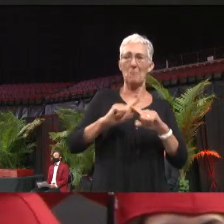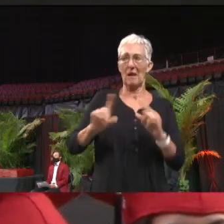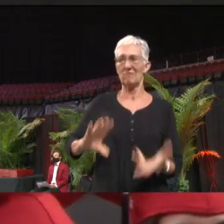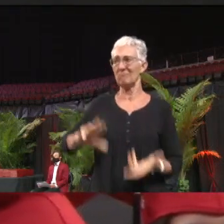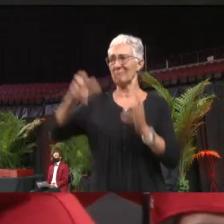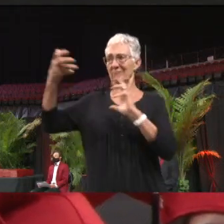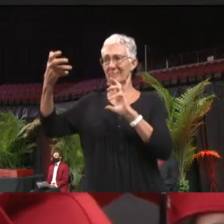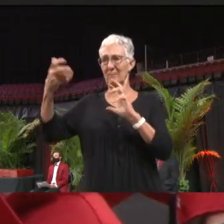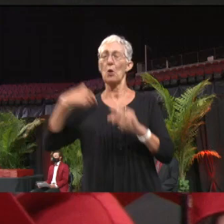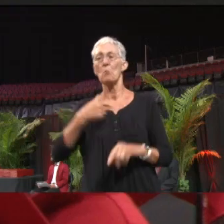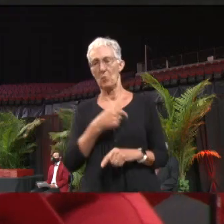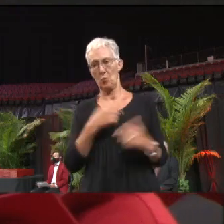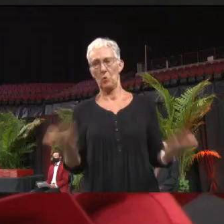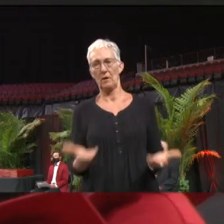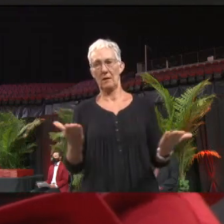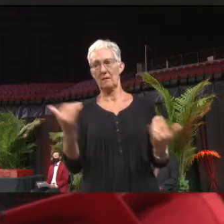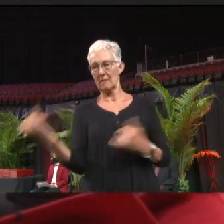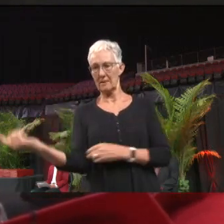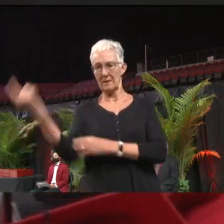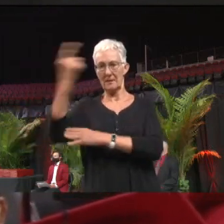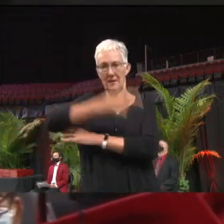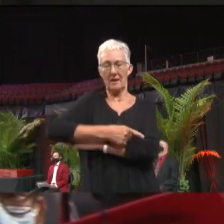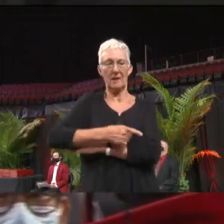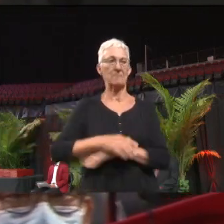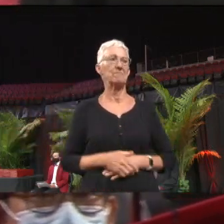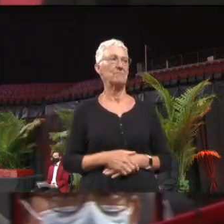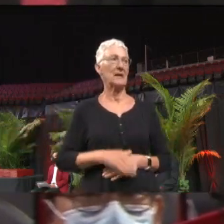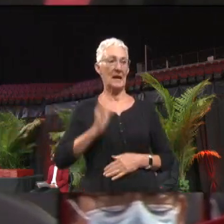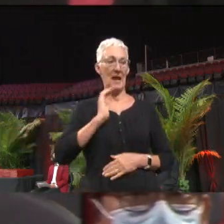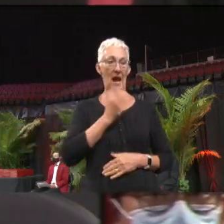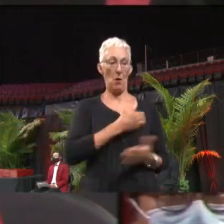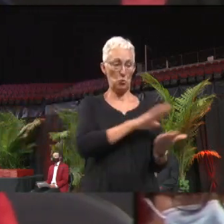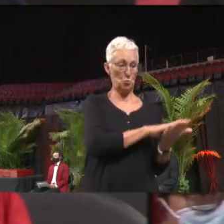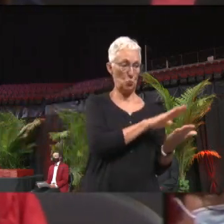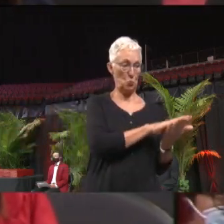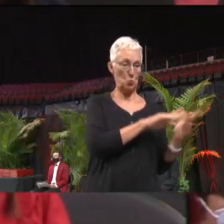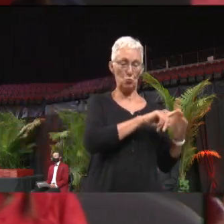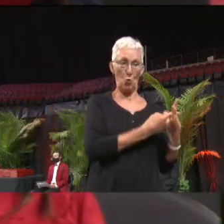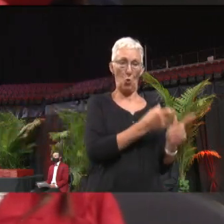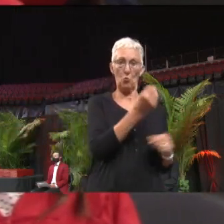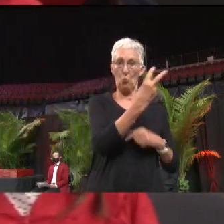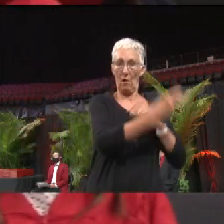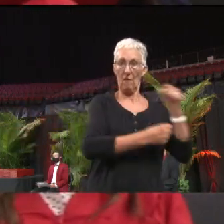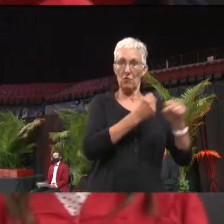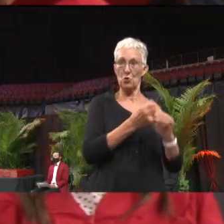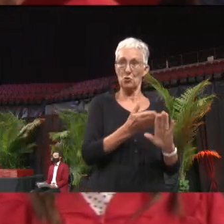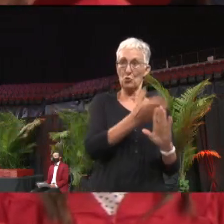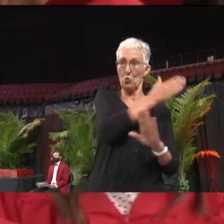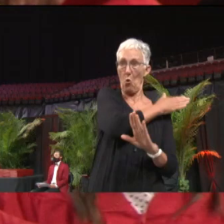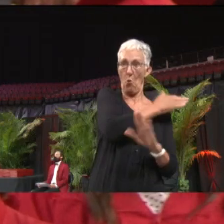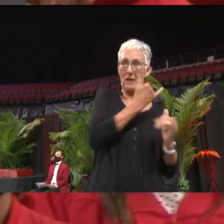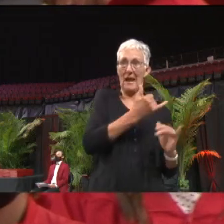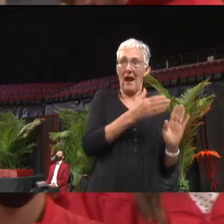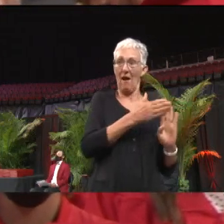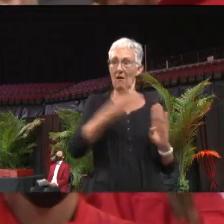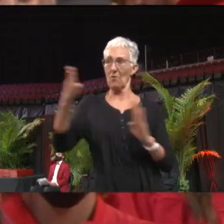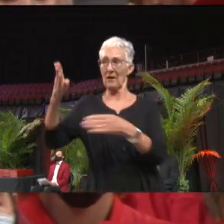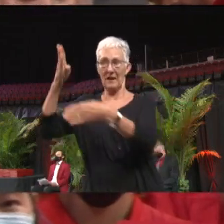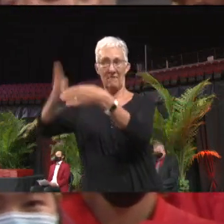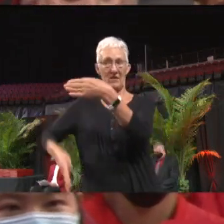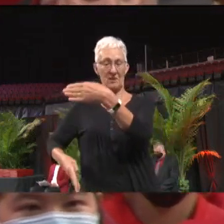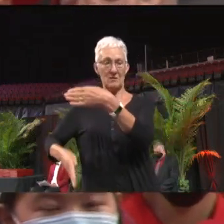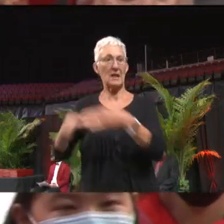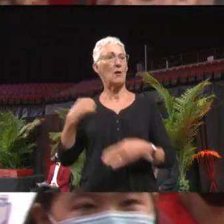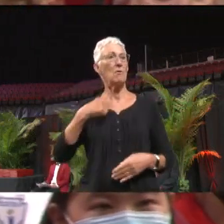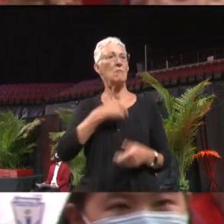The chapter of our lives that started 12 years ago has finally come to a close. And it ended with all of us accomplishing one of